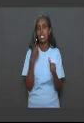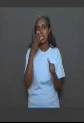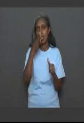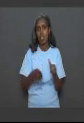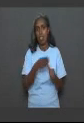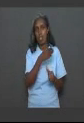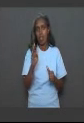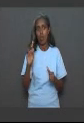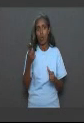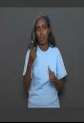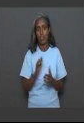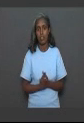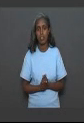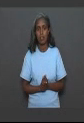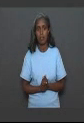quadrant.